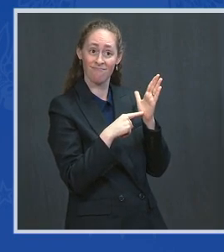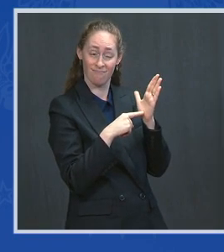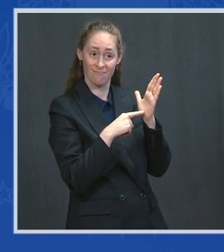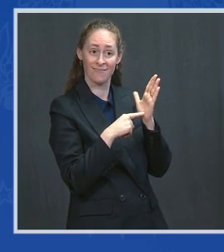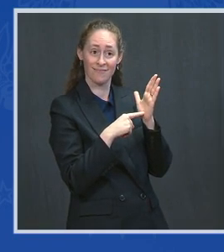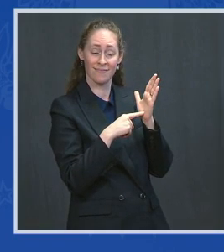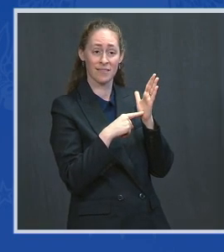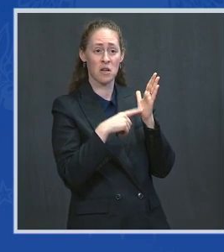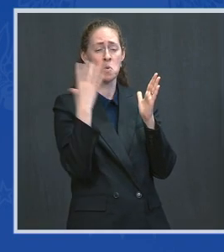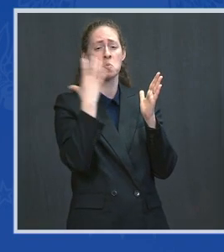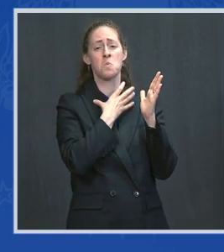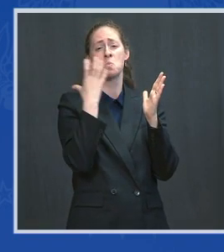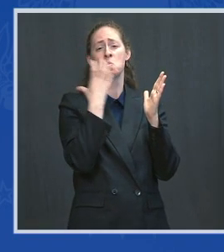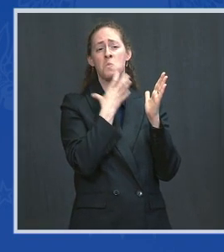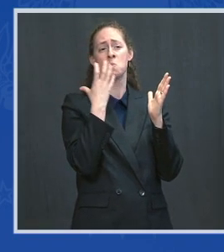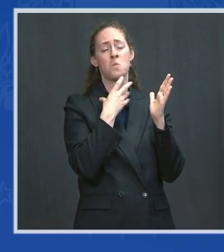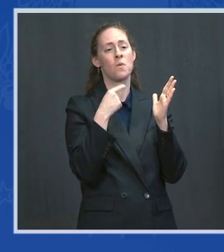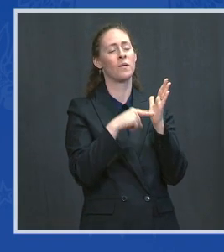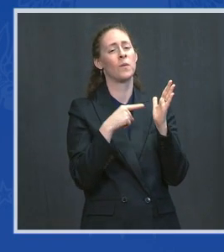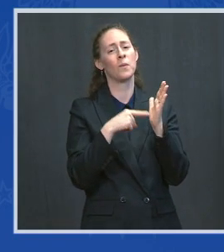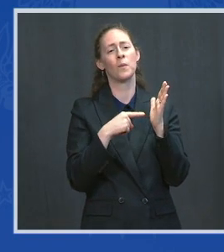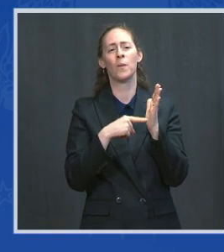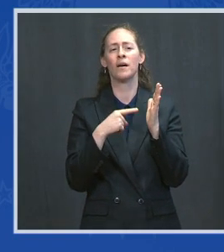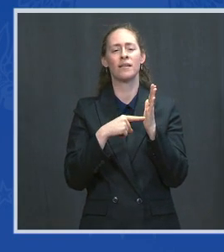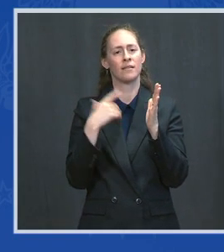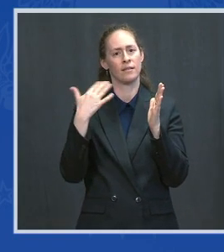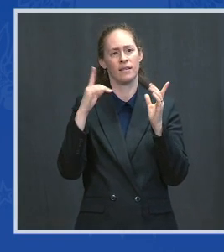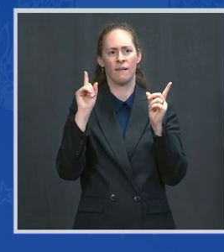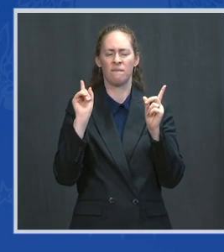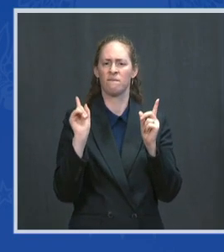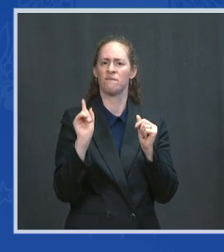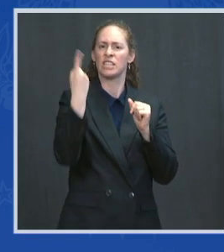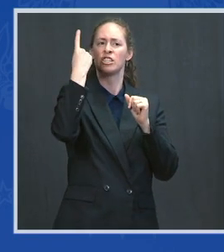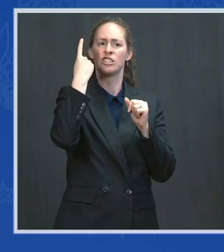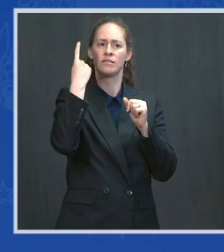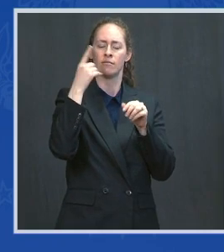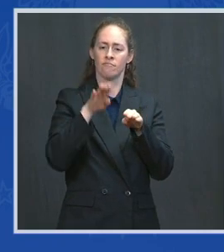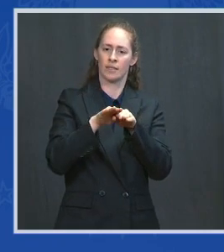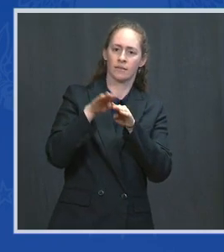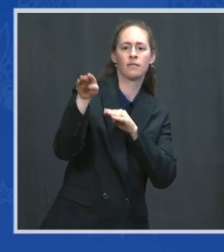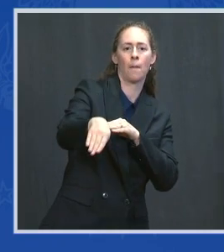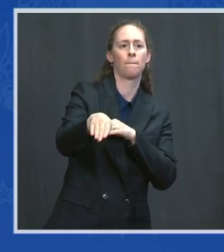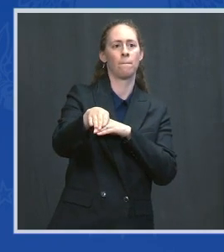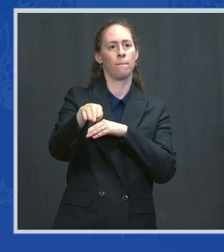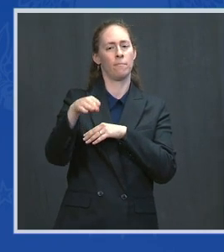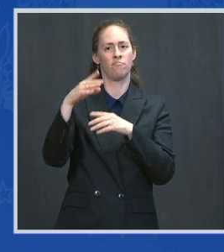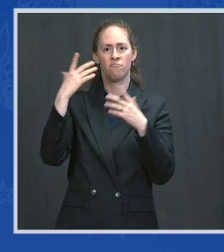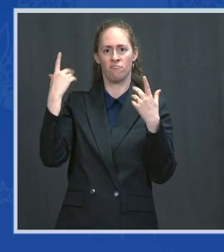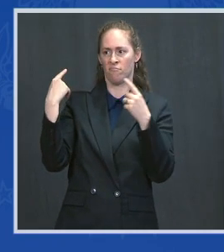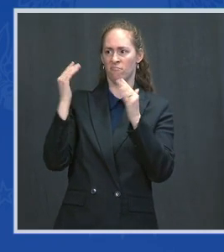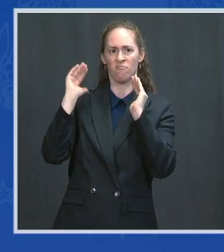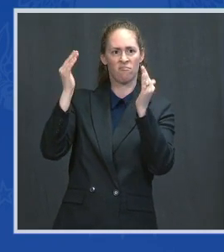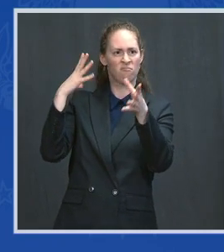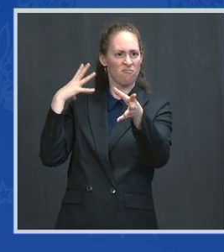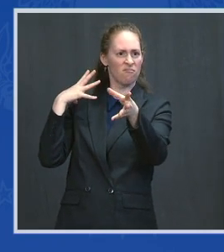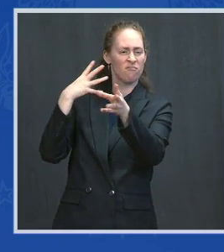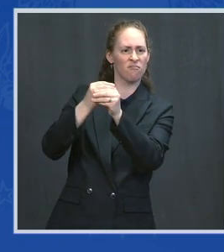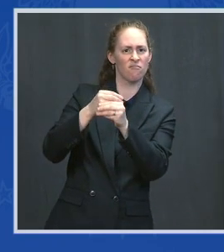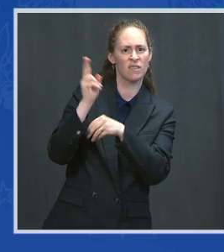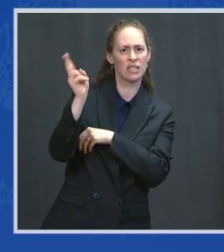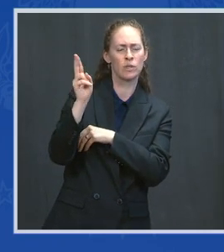break on a moment in our history that has to be turned around. Not Democrat, Republican, has to be turned